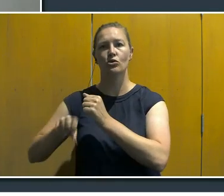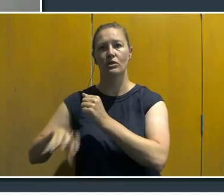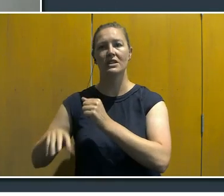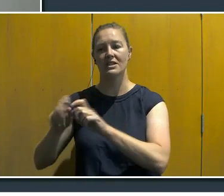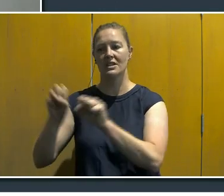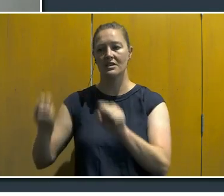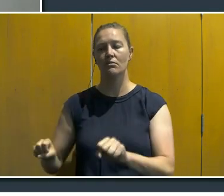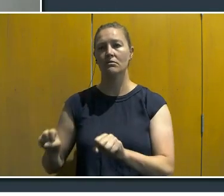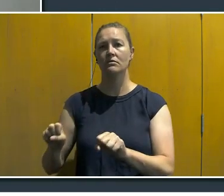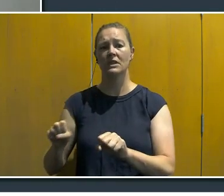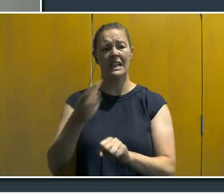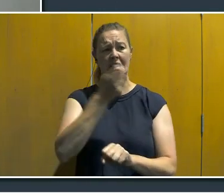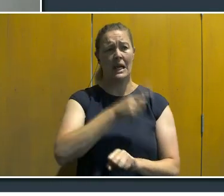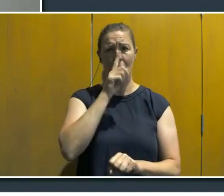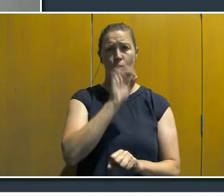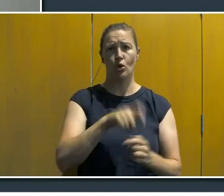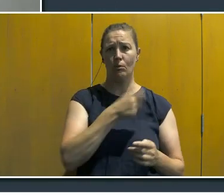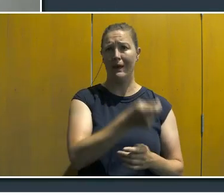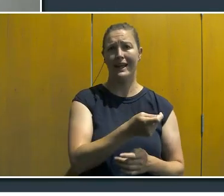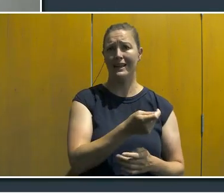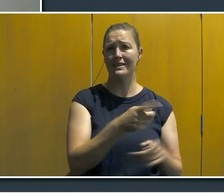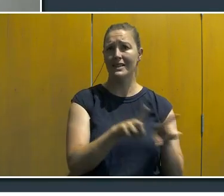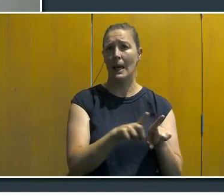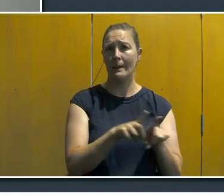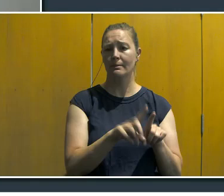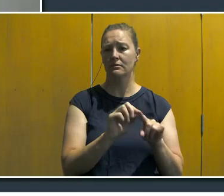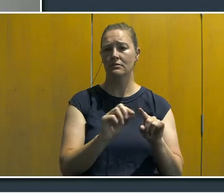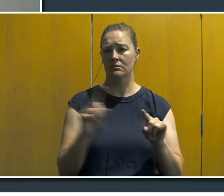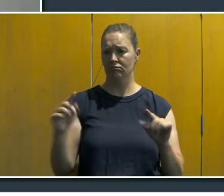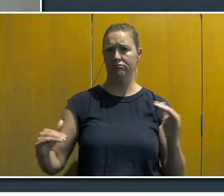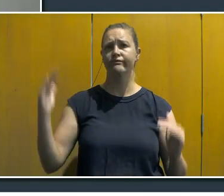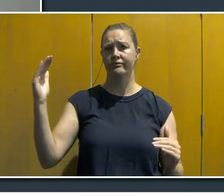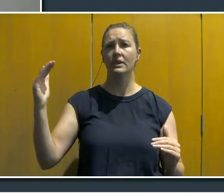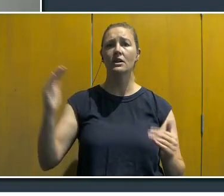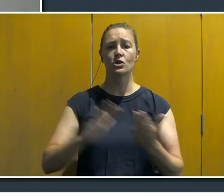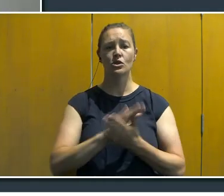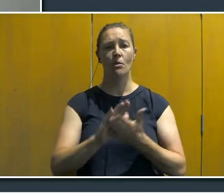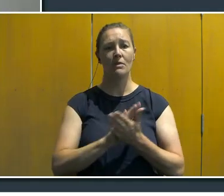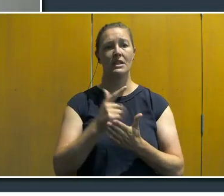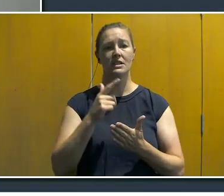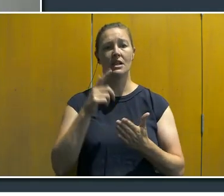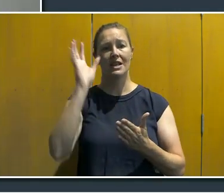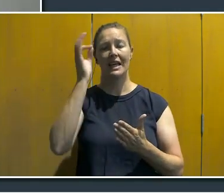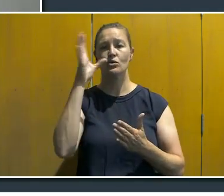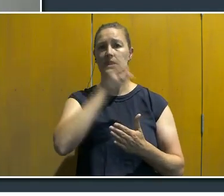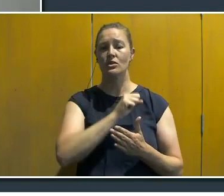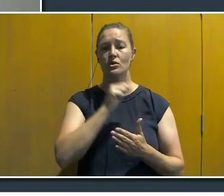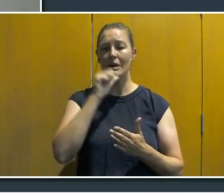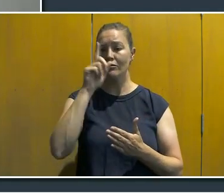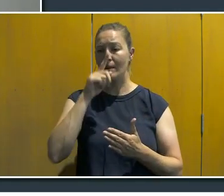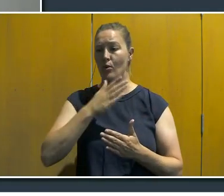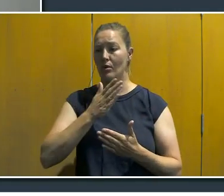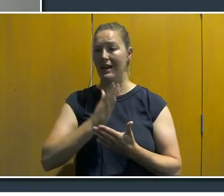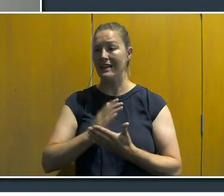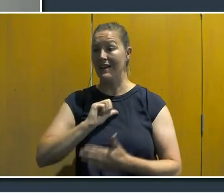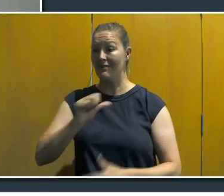People in town don't pay that. So there seems to be a bit of assumption by the council that if you live in the country, you must be